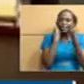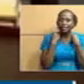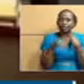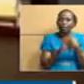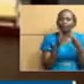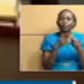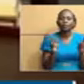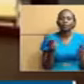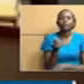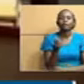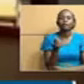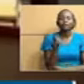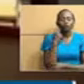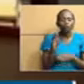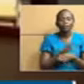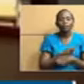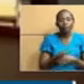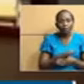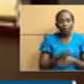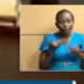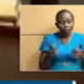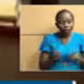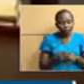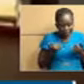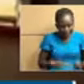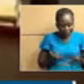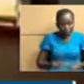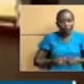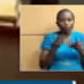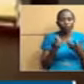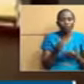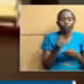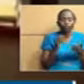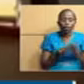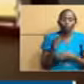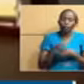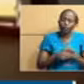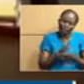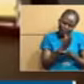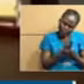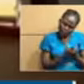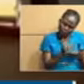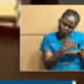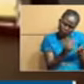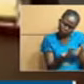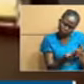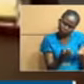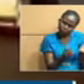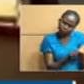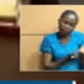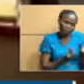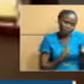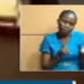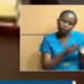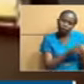had. So even if you actually give money to enterprises, there is a section of Ugandans who may not be having money to